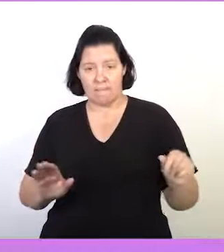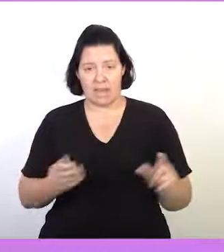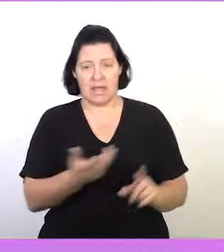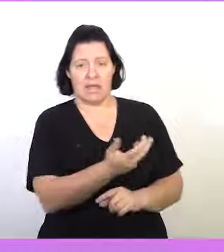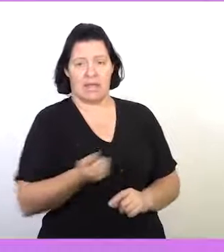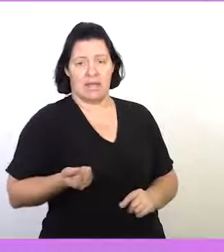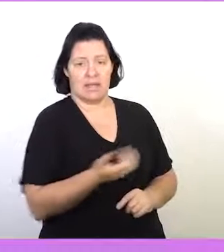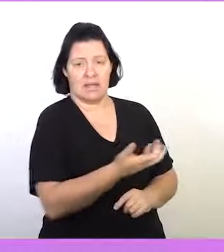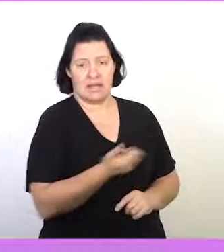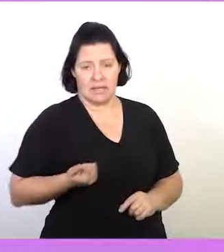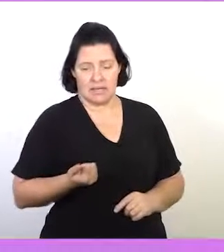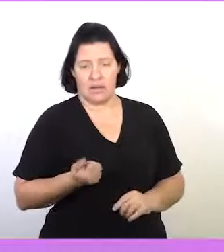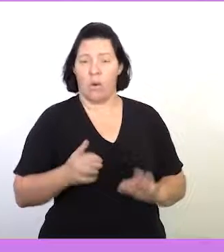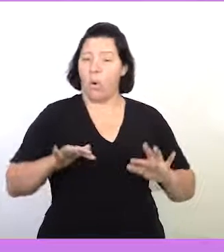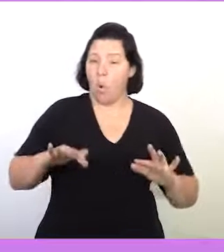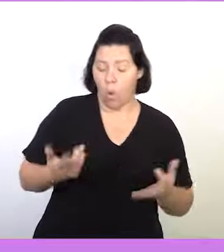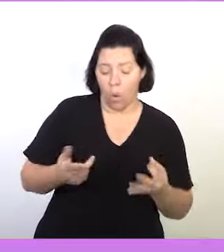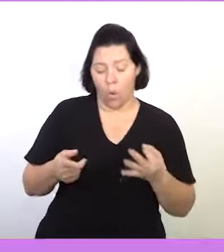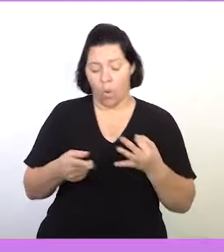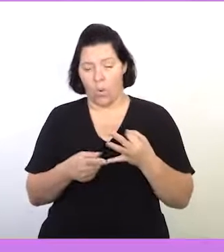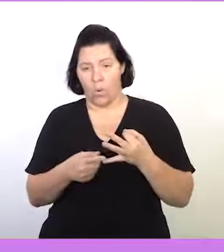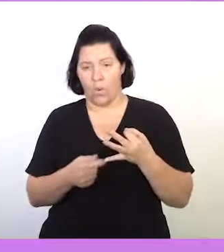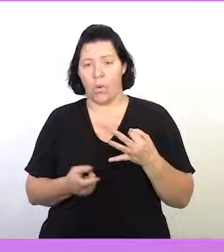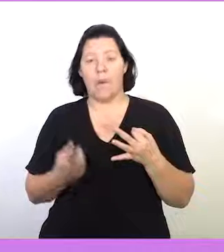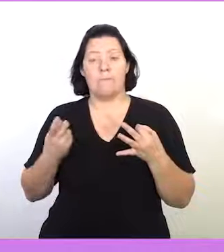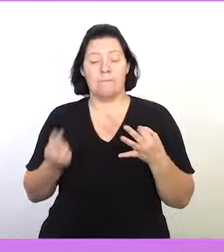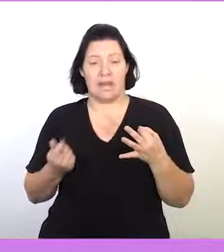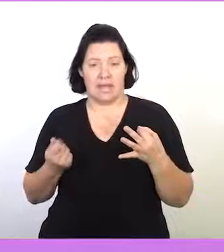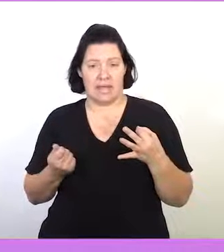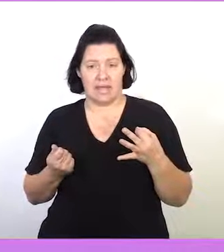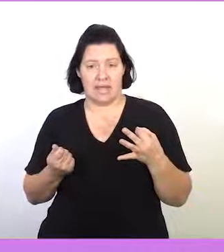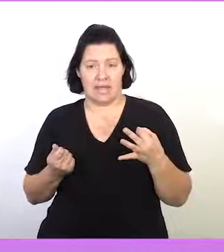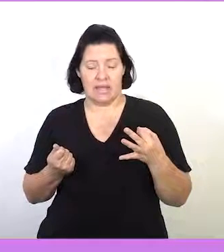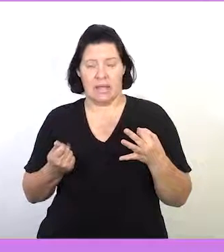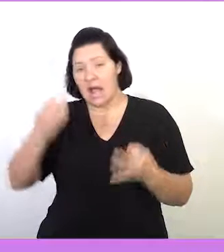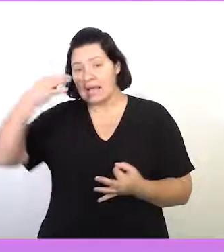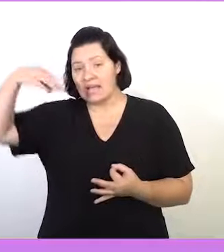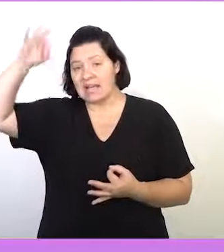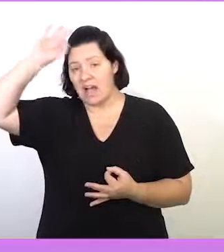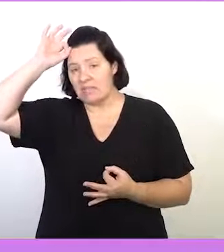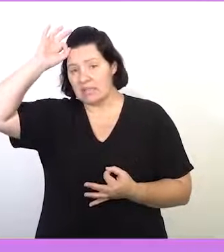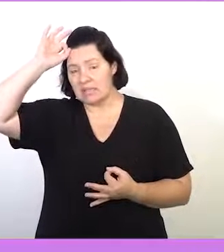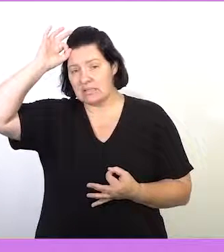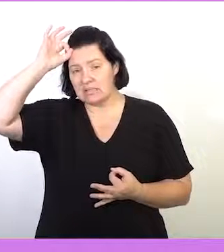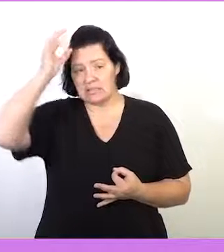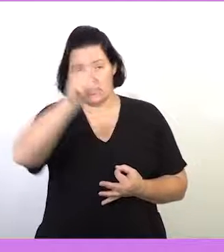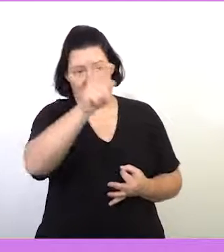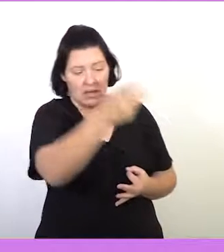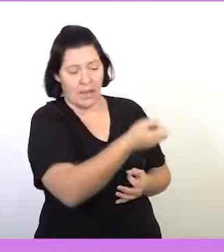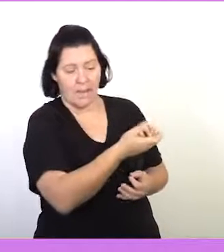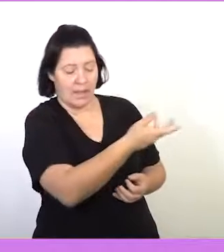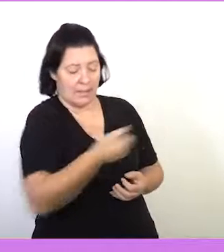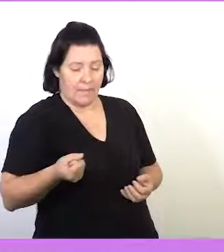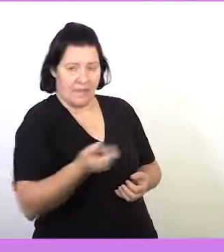or that can also be money that government receive. So it's all